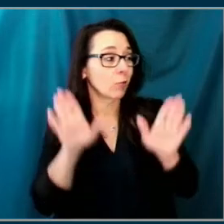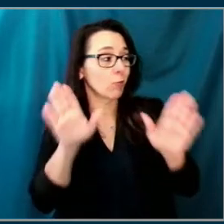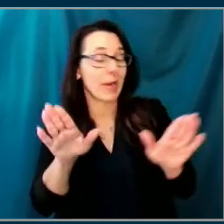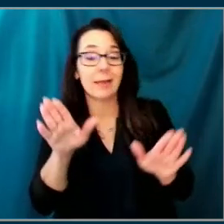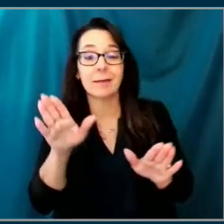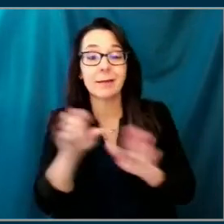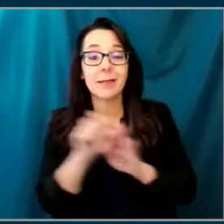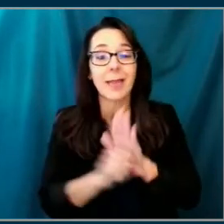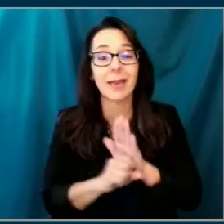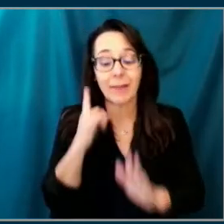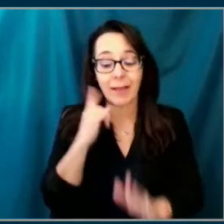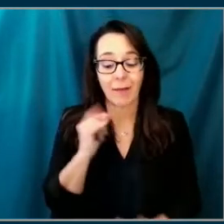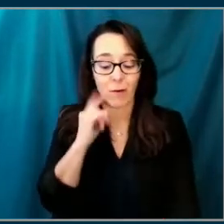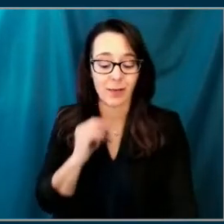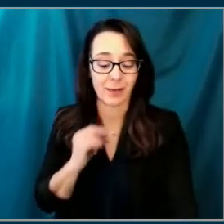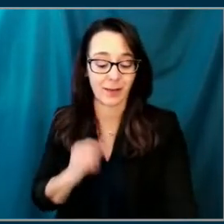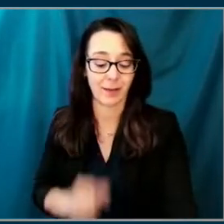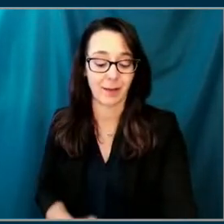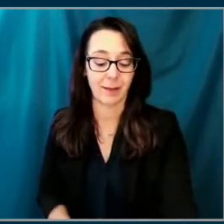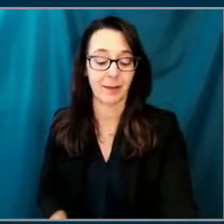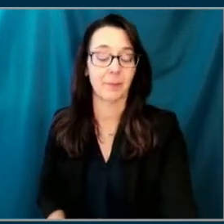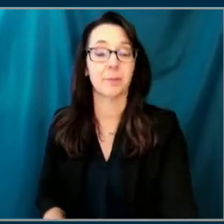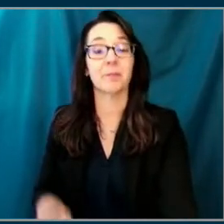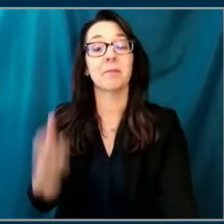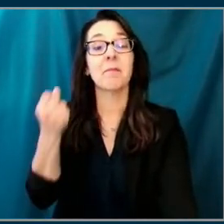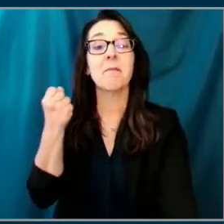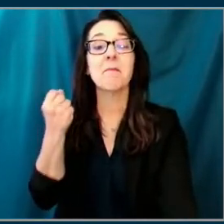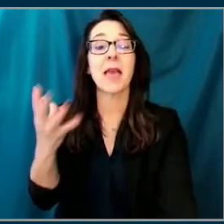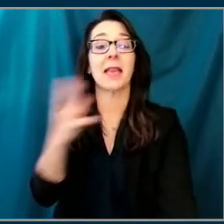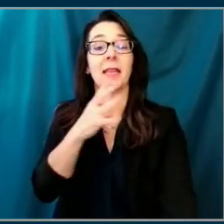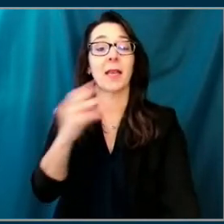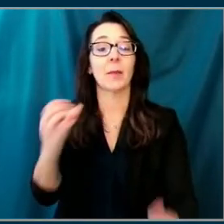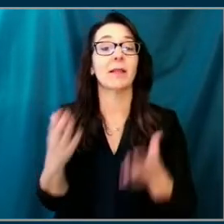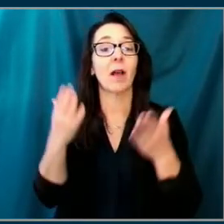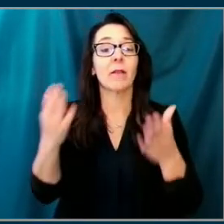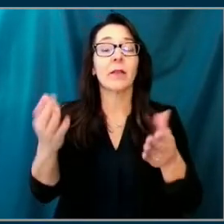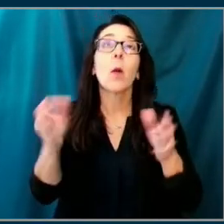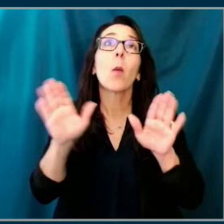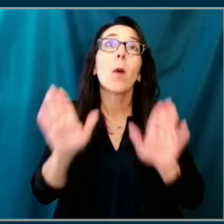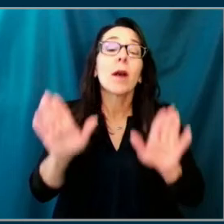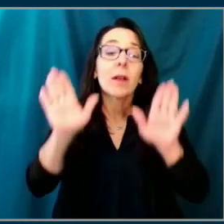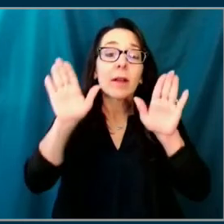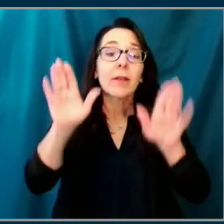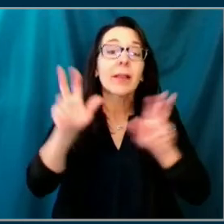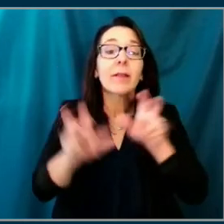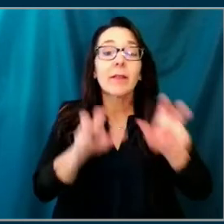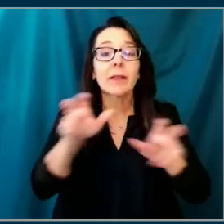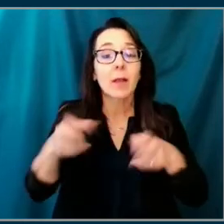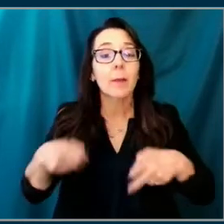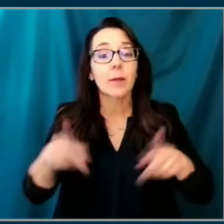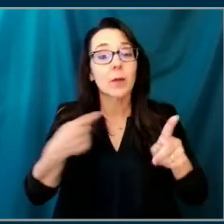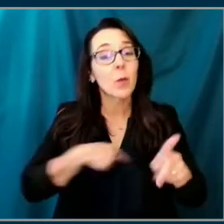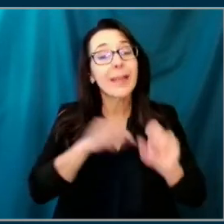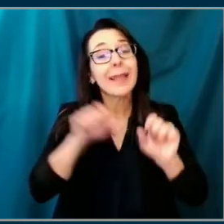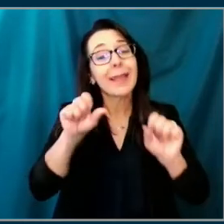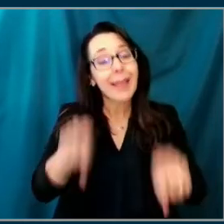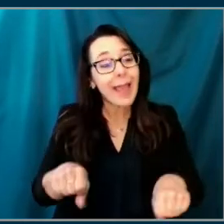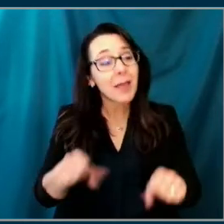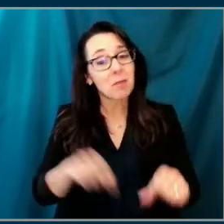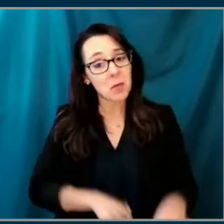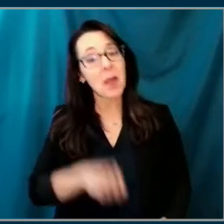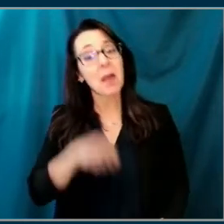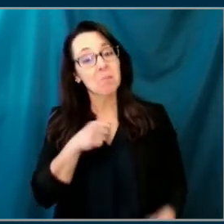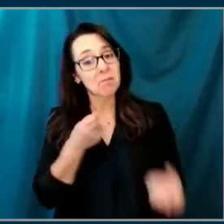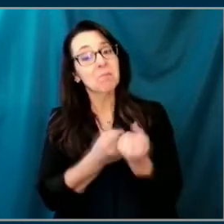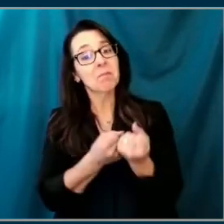There are countless innovative companies offering fantastic investment opportunities that we can be proud of supporting.